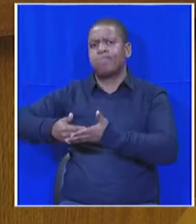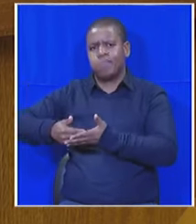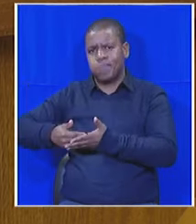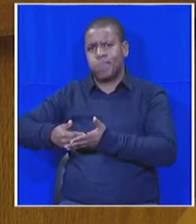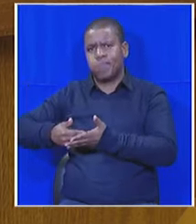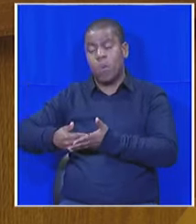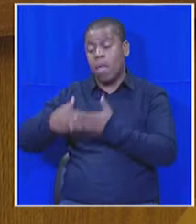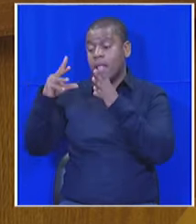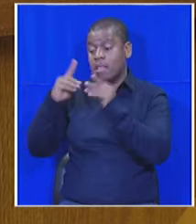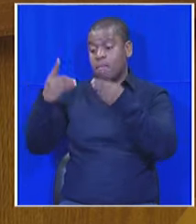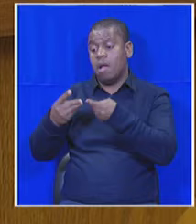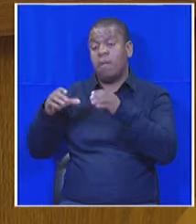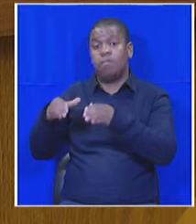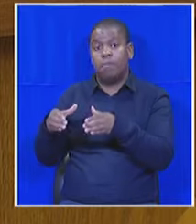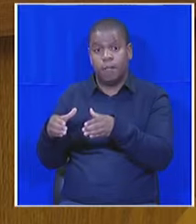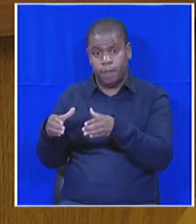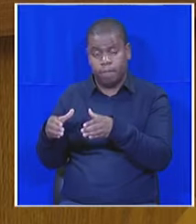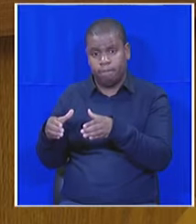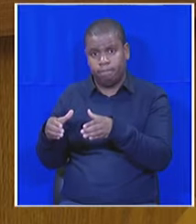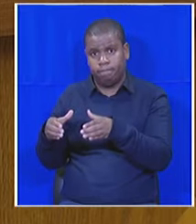the Department of